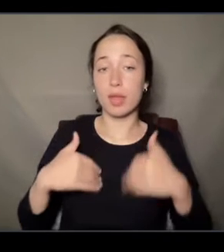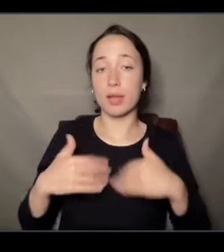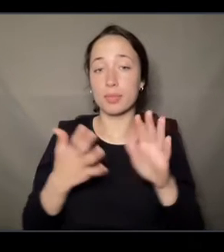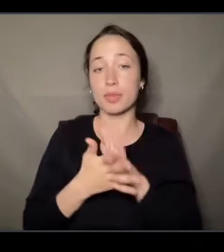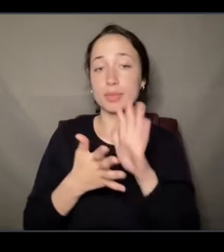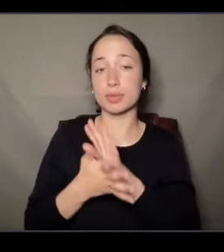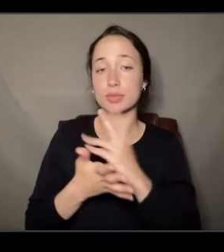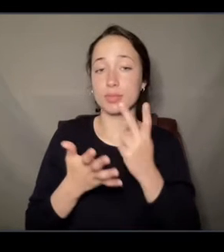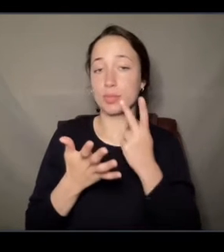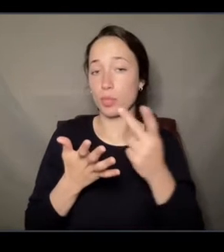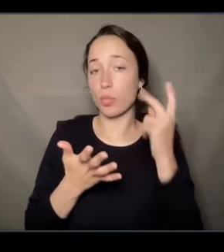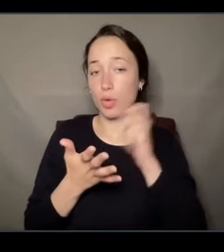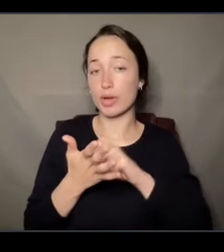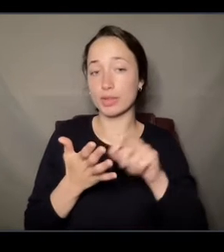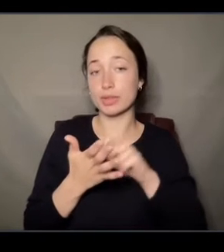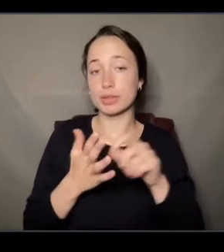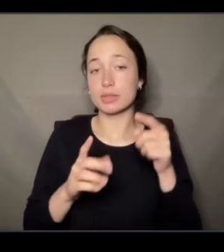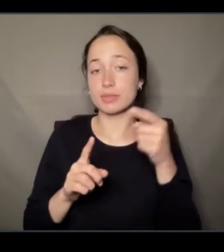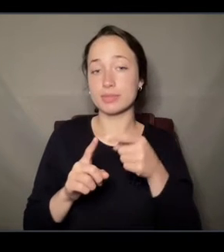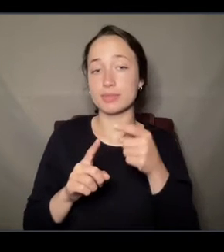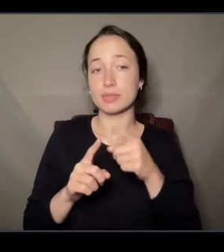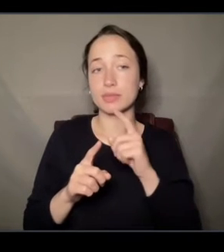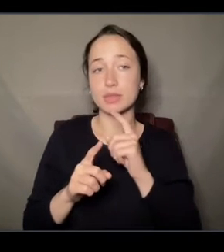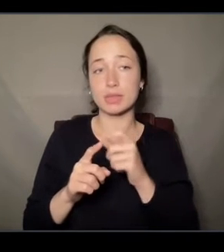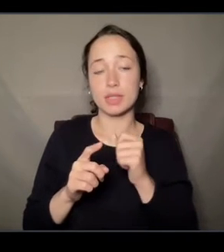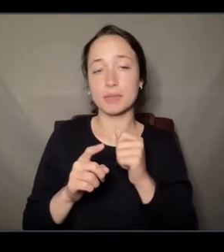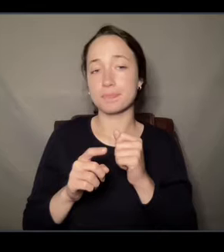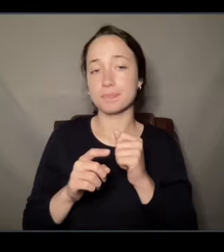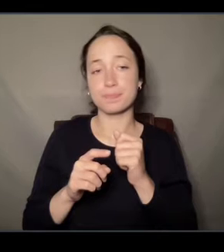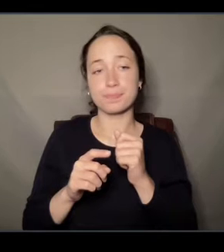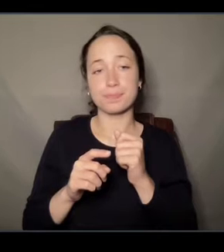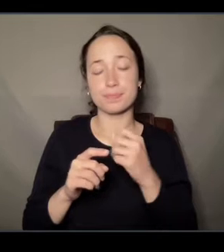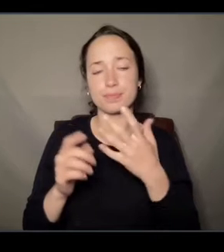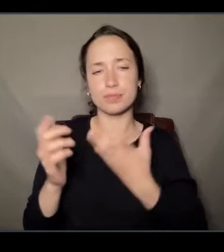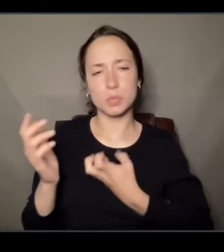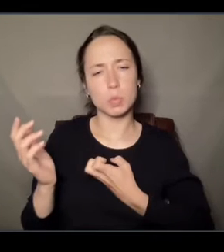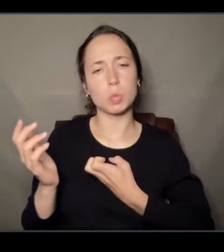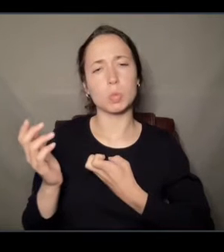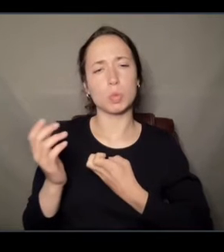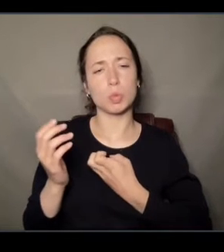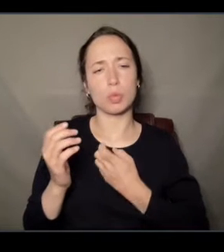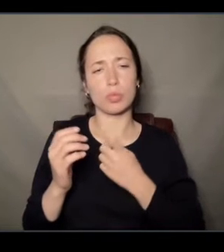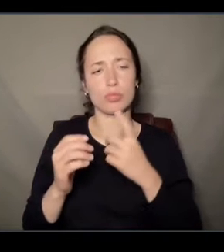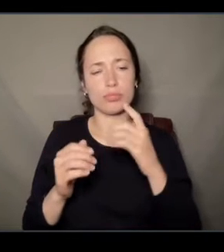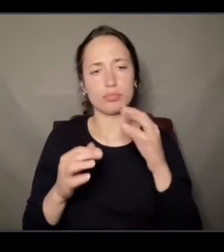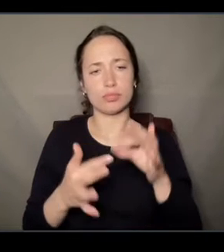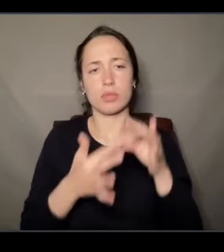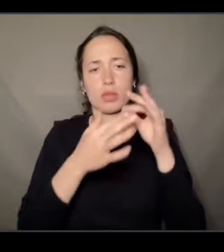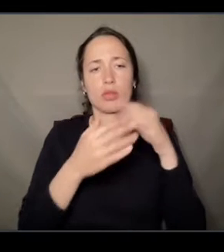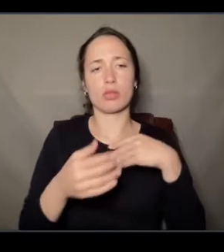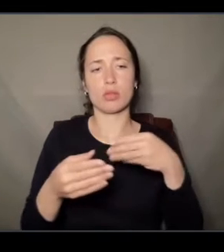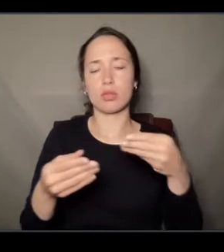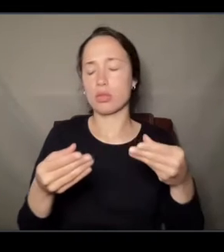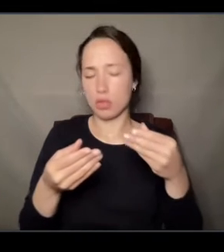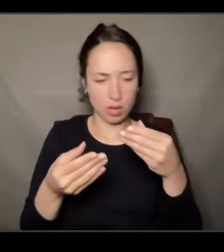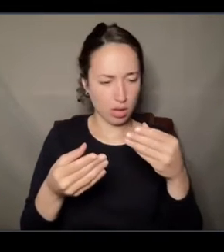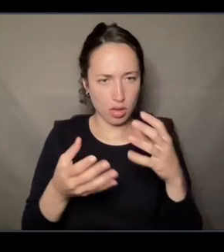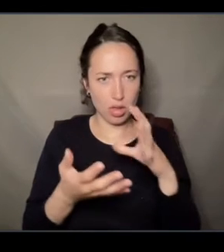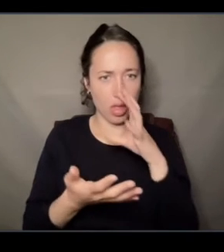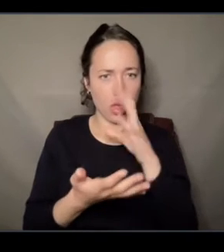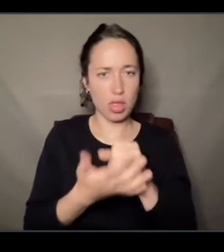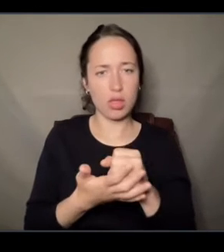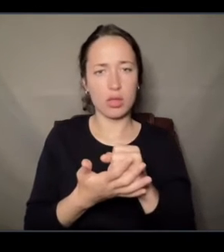Grace, your book, The Body Papers, a memoir, is a heart-rending story, the first of a kind that gripped